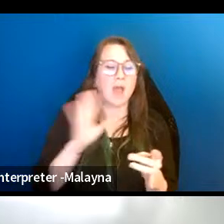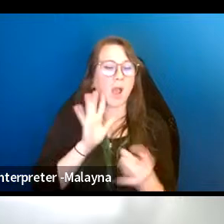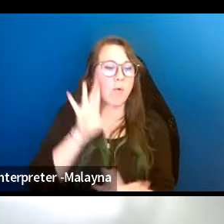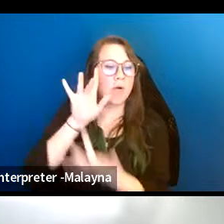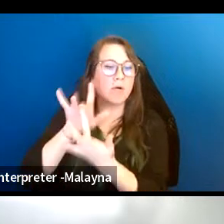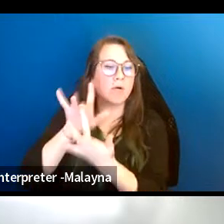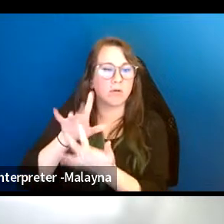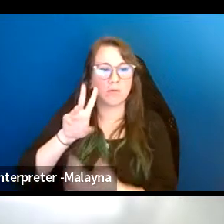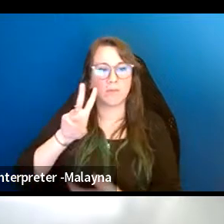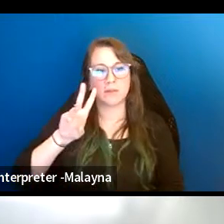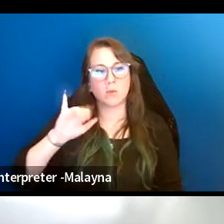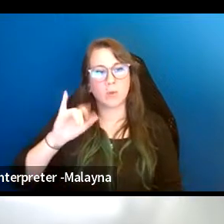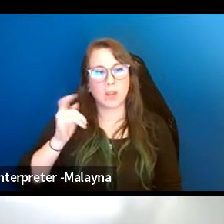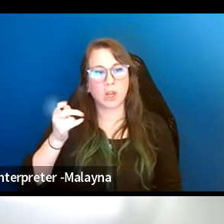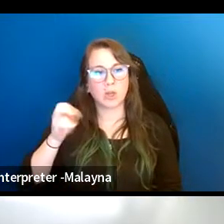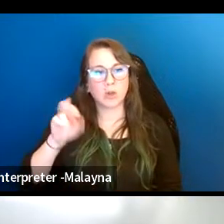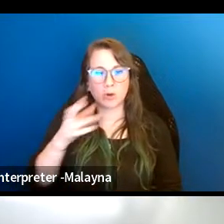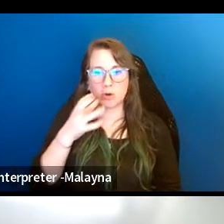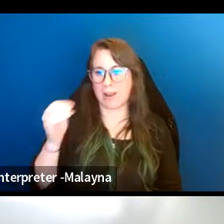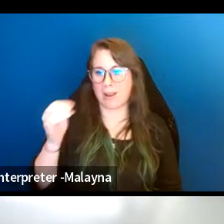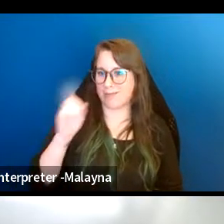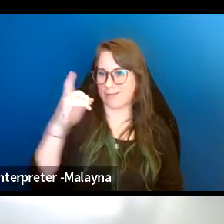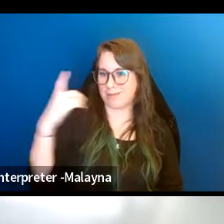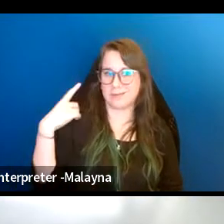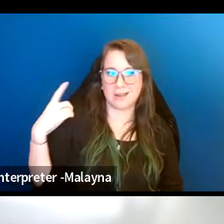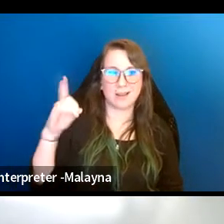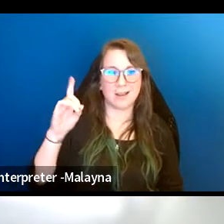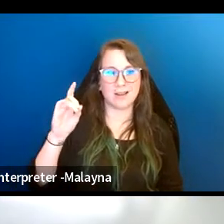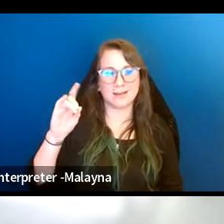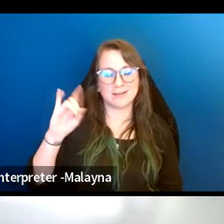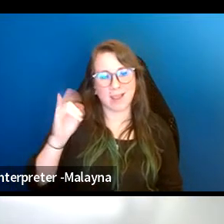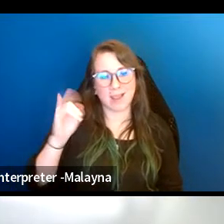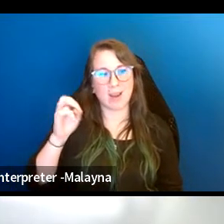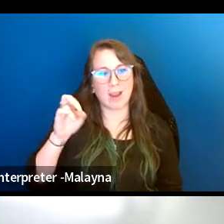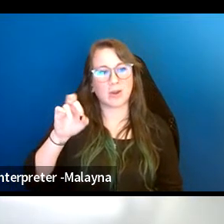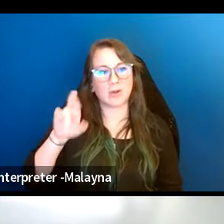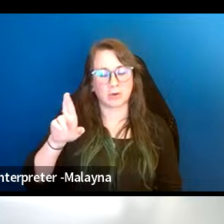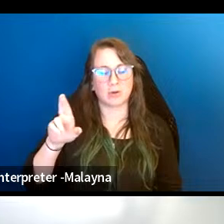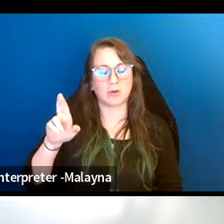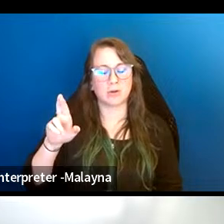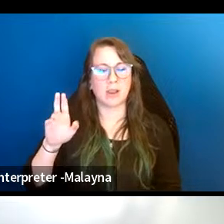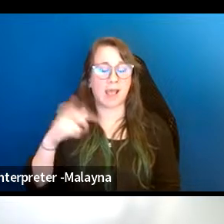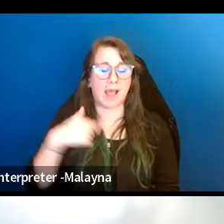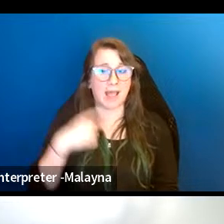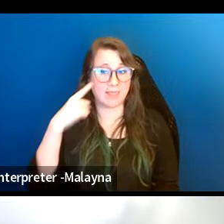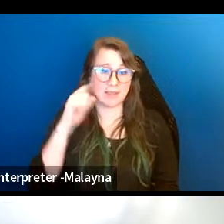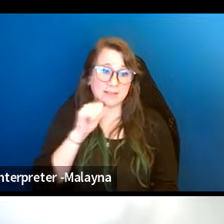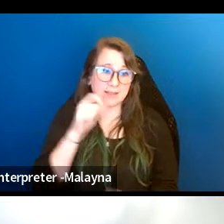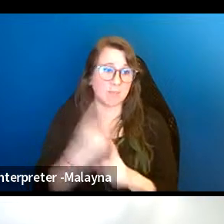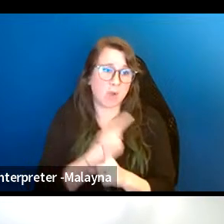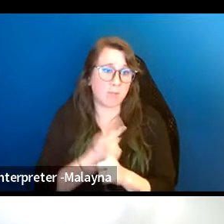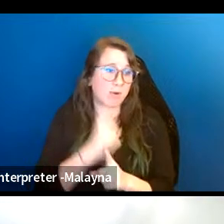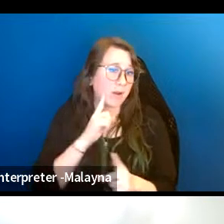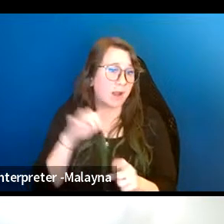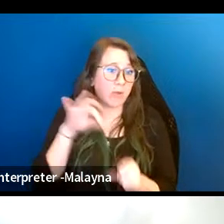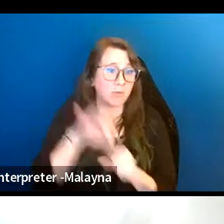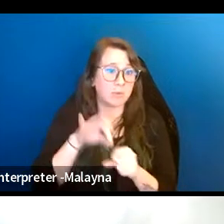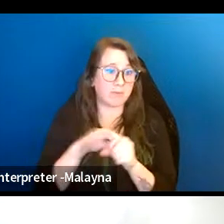Ms. Wichter and Mr. Director Bass regarding this because I believe it's improper and I will certainly be voting against